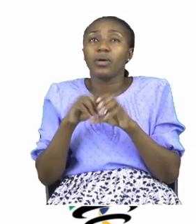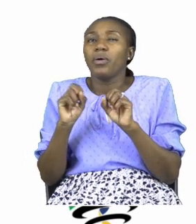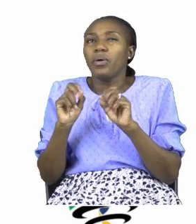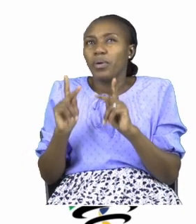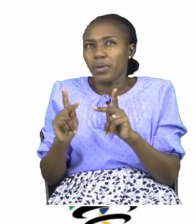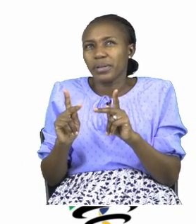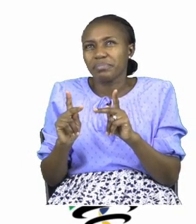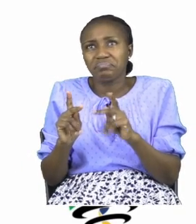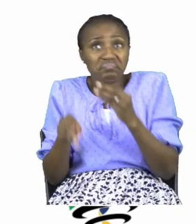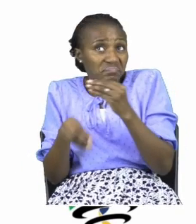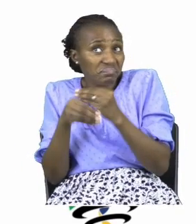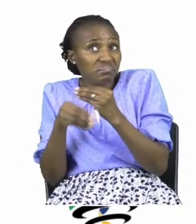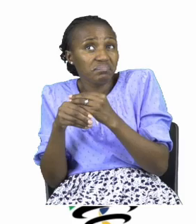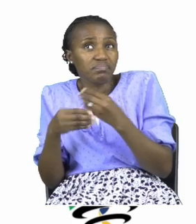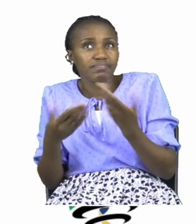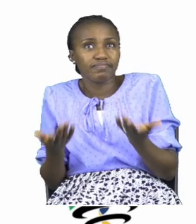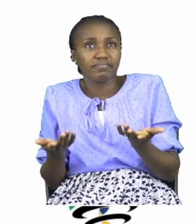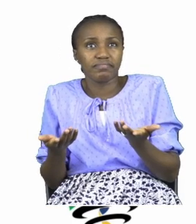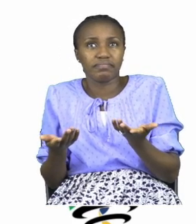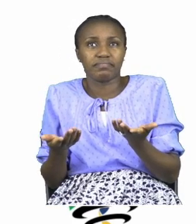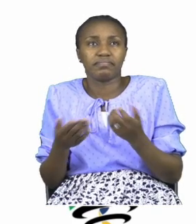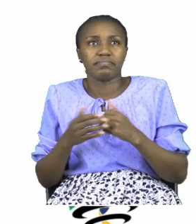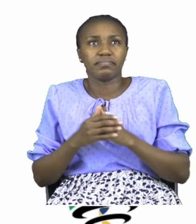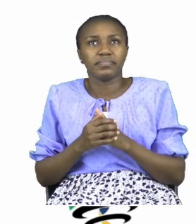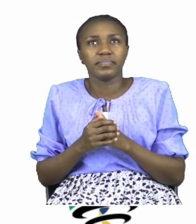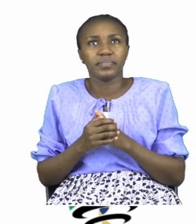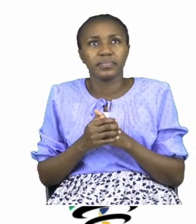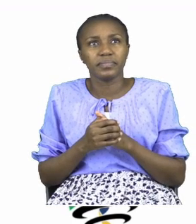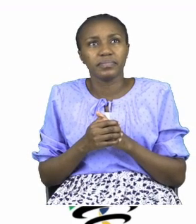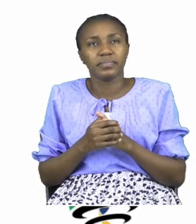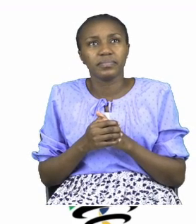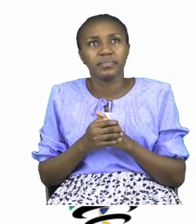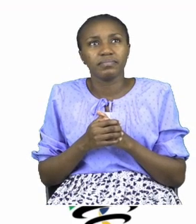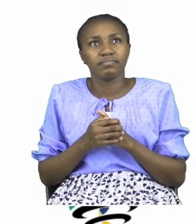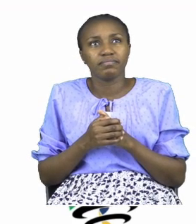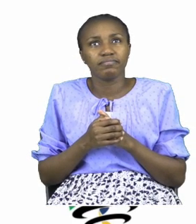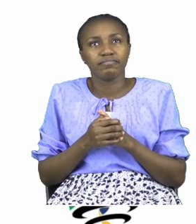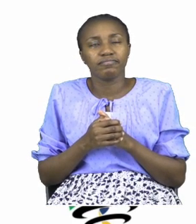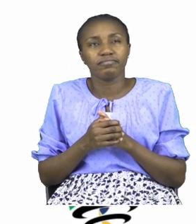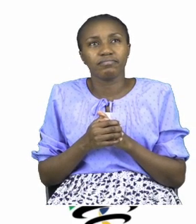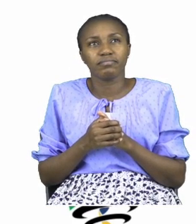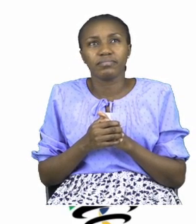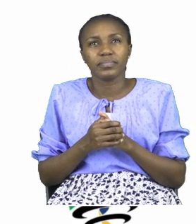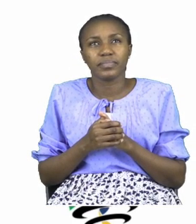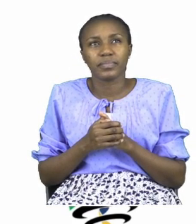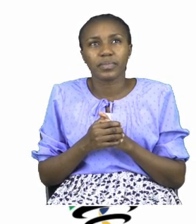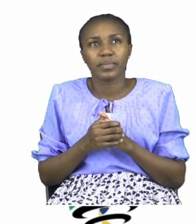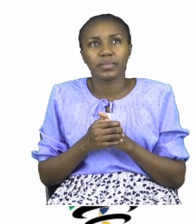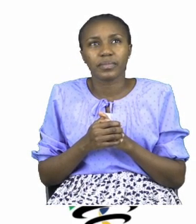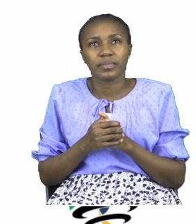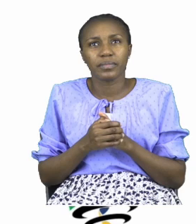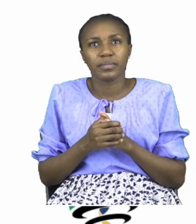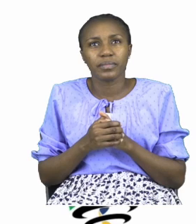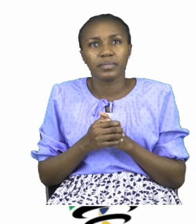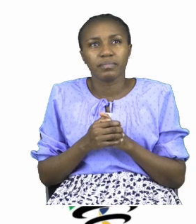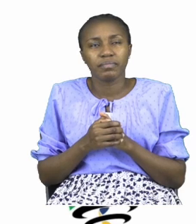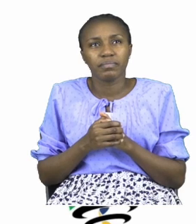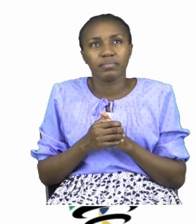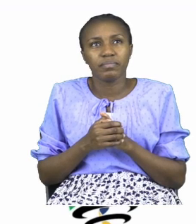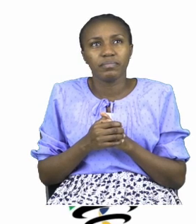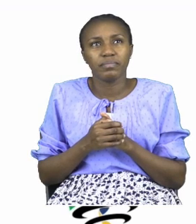there anything else that you would like to say on behalf of your federation for the viewers in Namibia or wherever you're watching